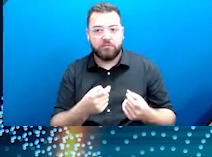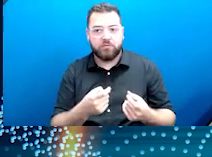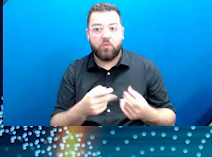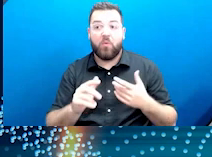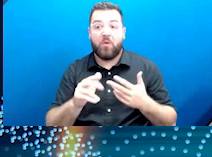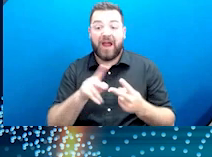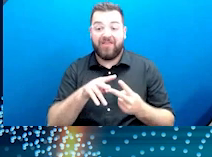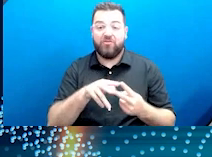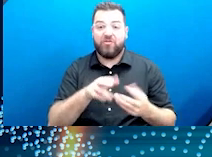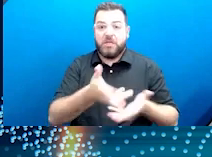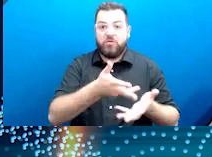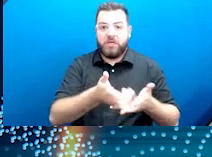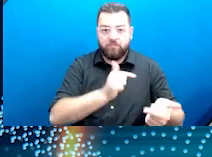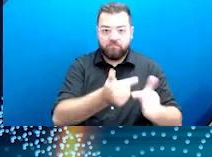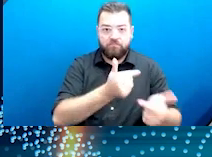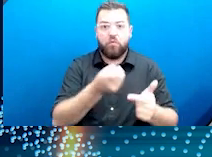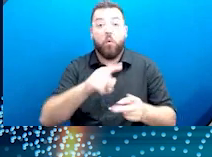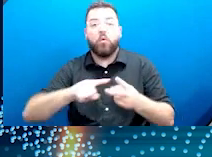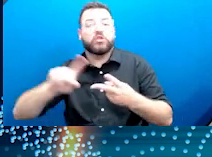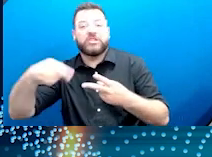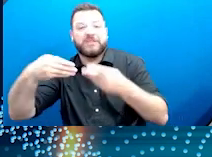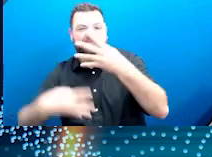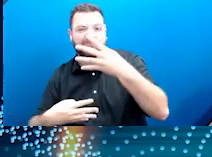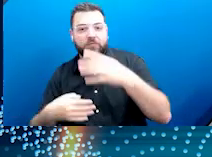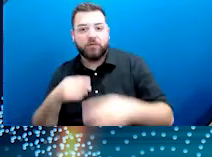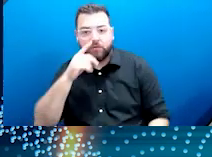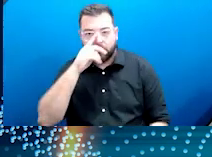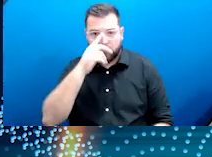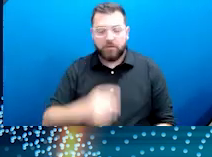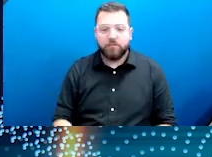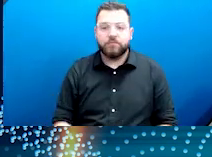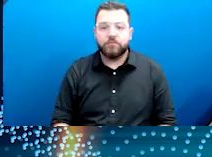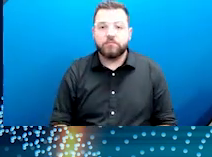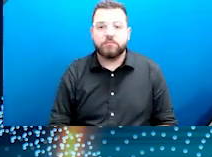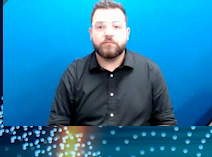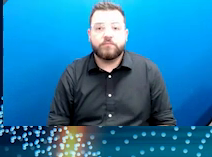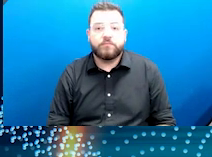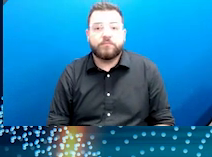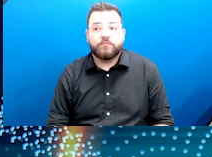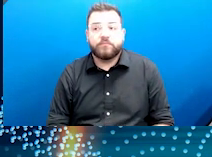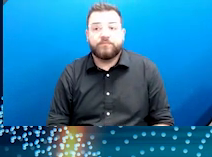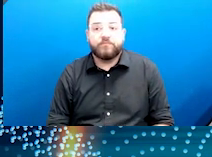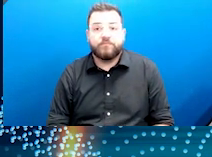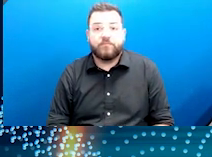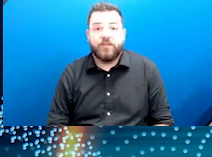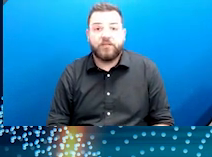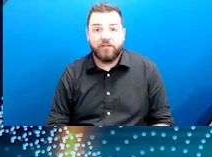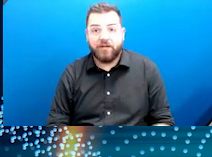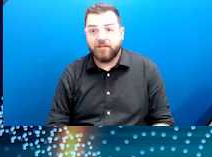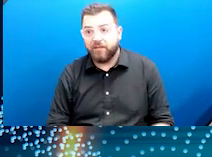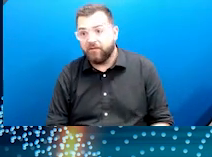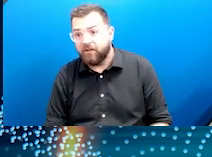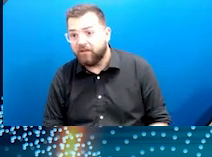me this once. What did you do? It's not fair to you. Yeah. Yeah. I think that's it.